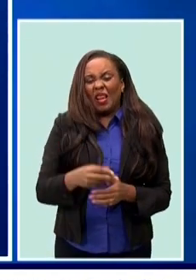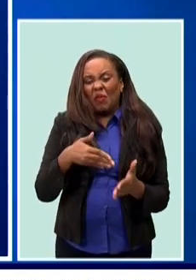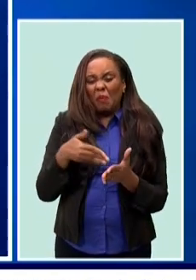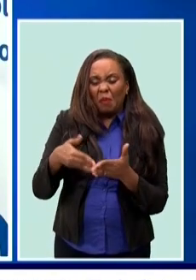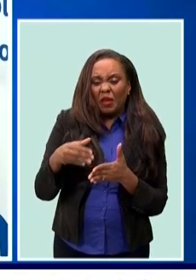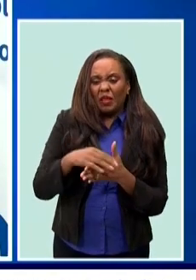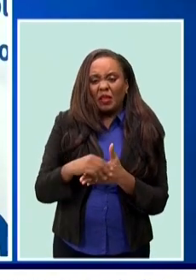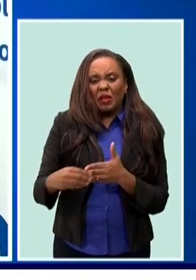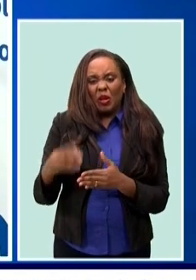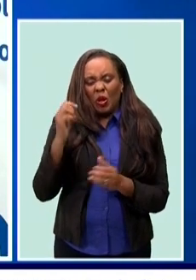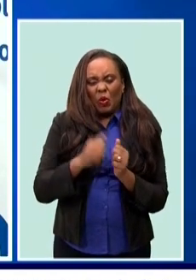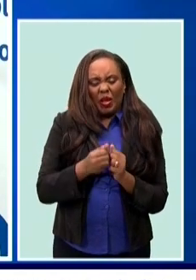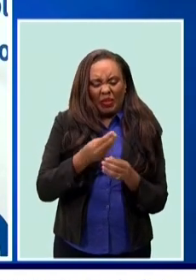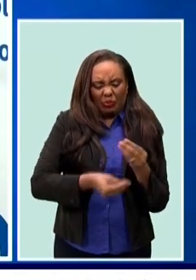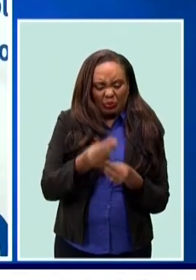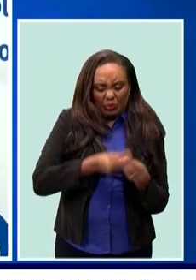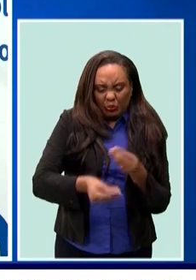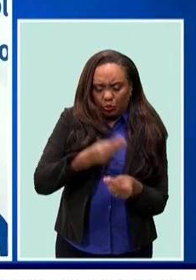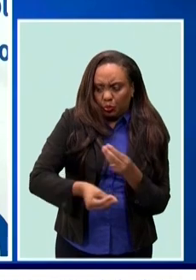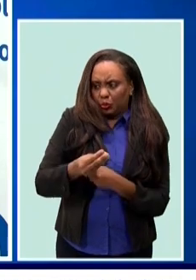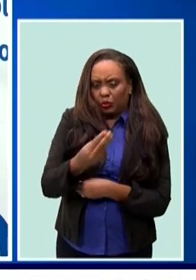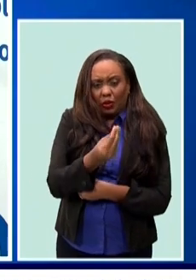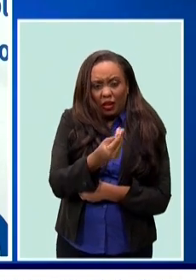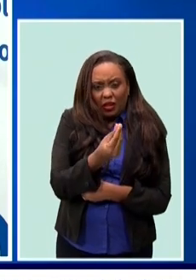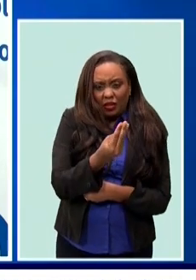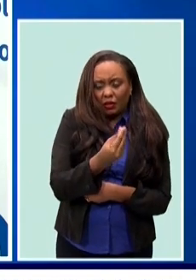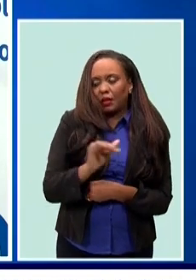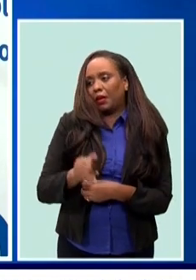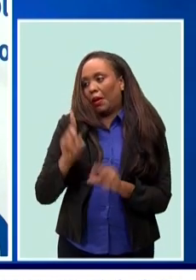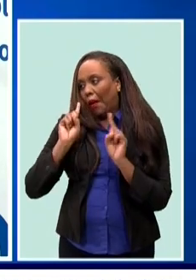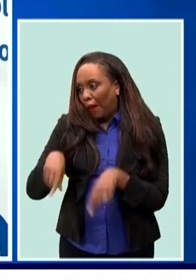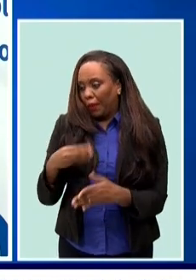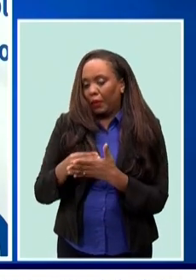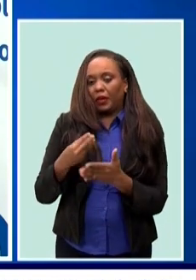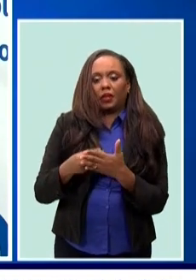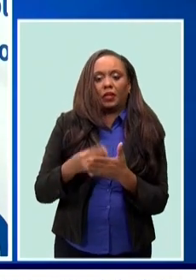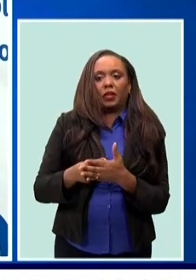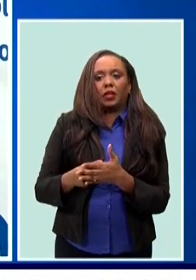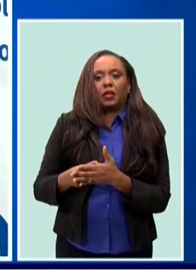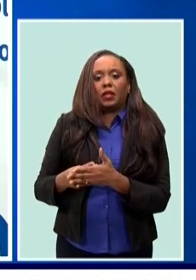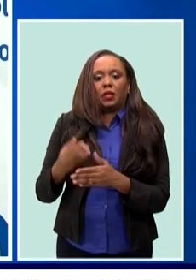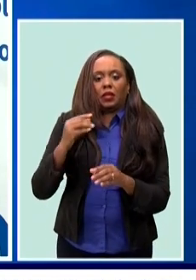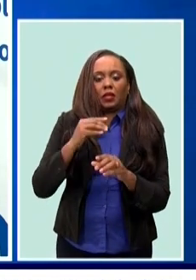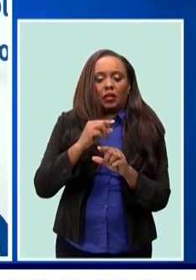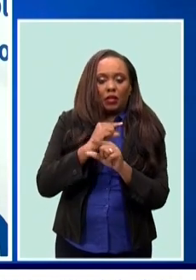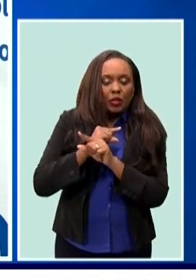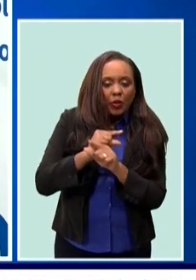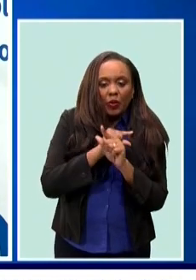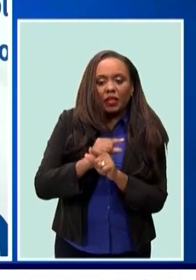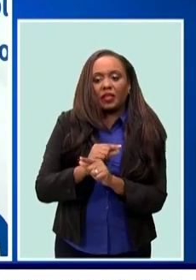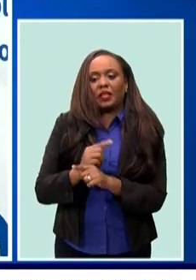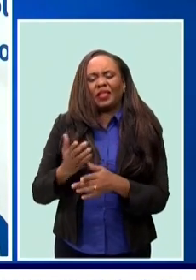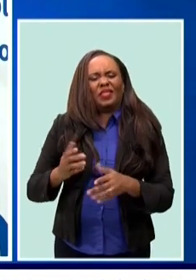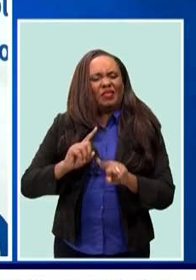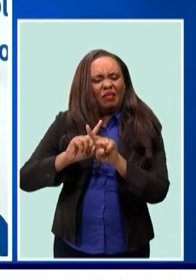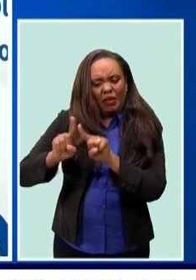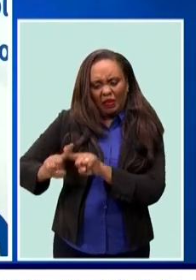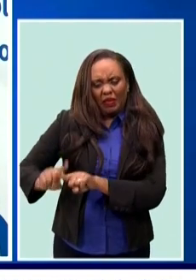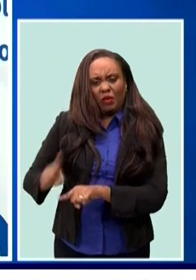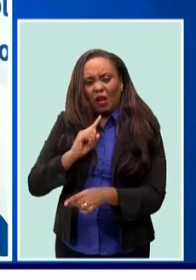coin. That encompasses things like the ordering of the notes, the transportation, the security around it, the distribution. It's